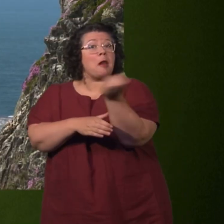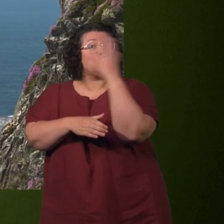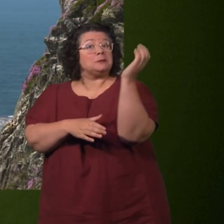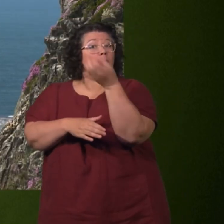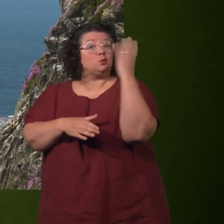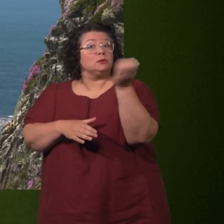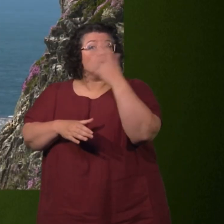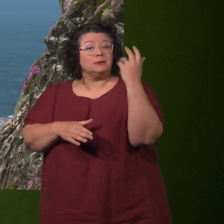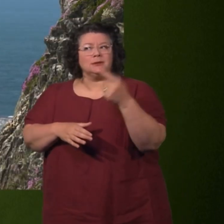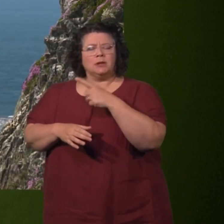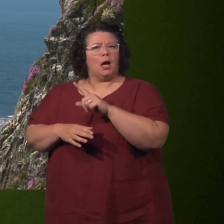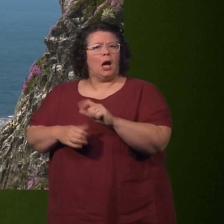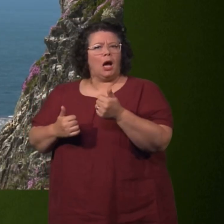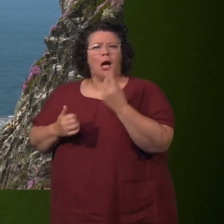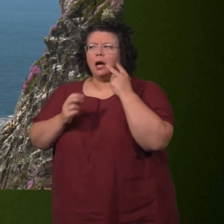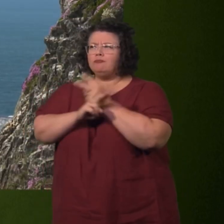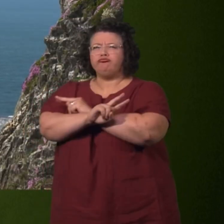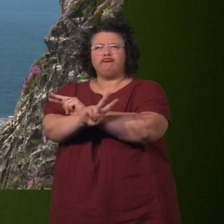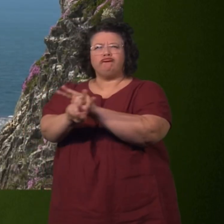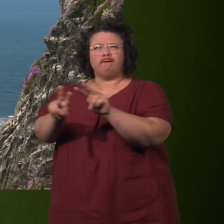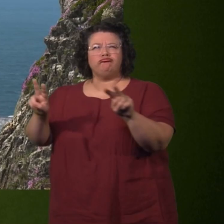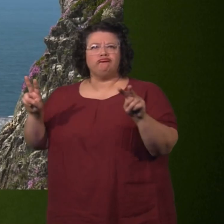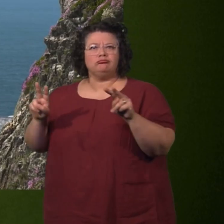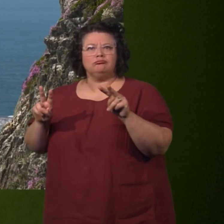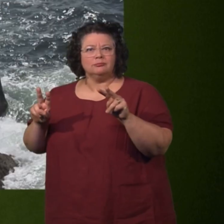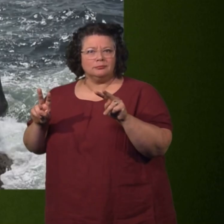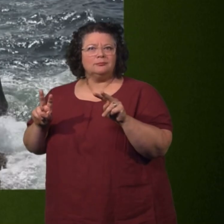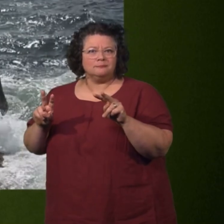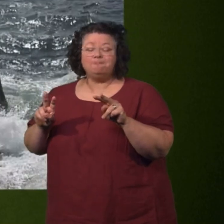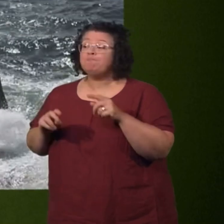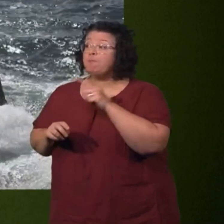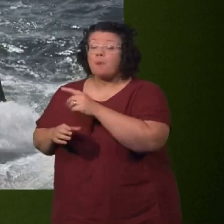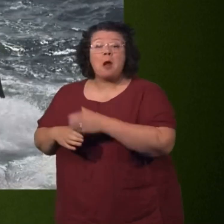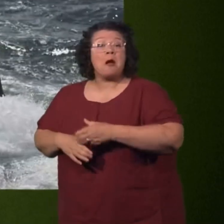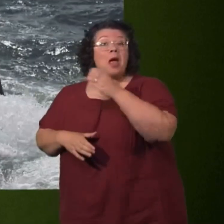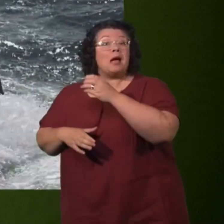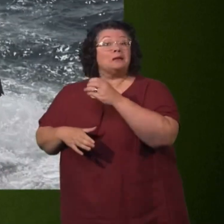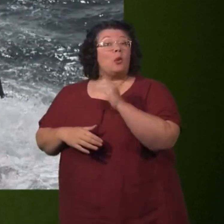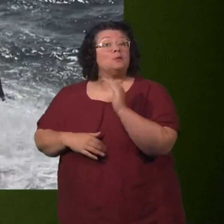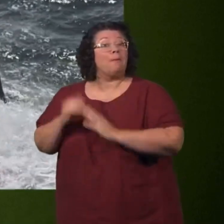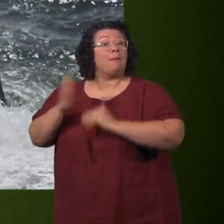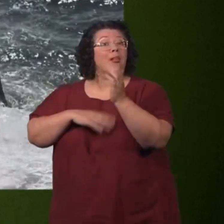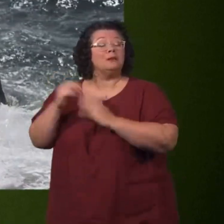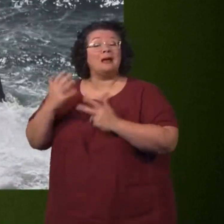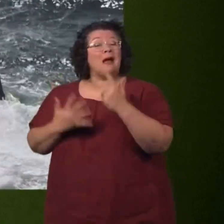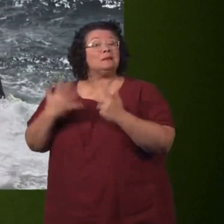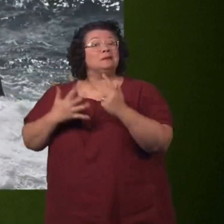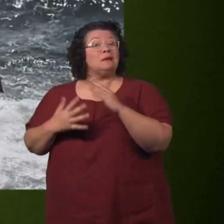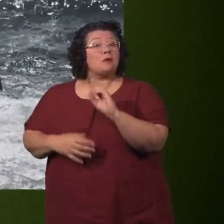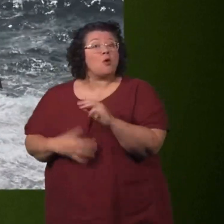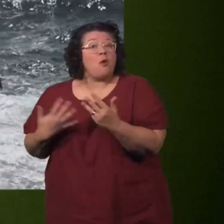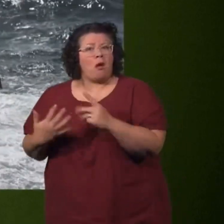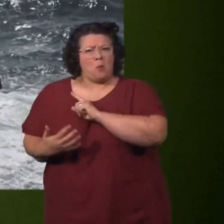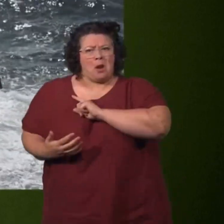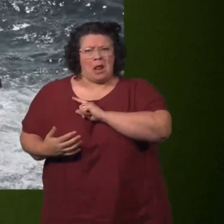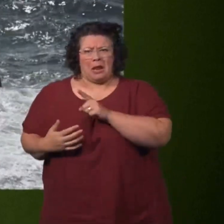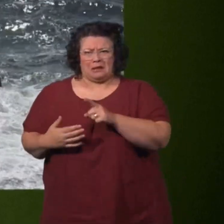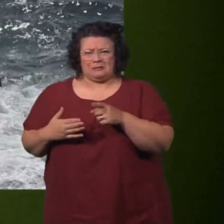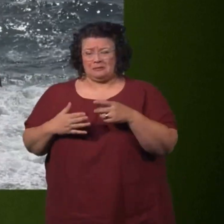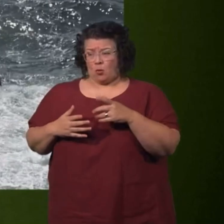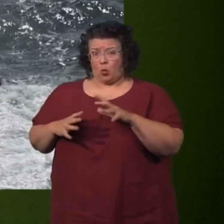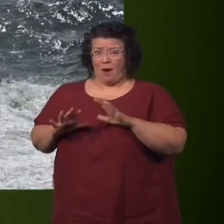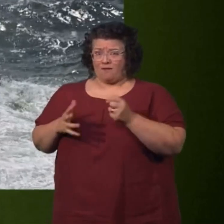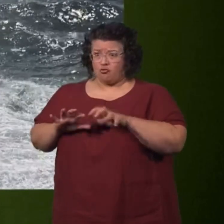see this is like a seabird's eye view. Now, the lighthouse itself was built in 1809. It was built to guide ships around these